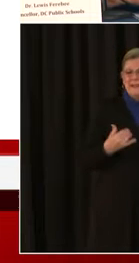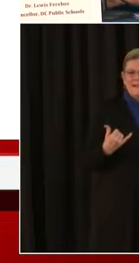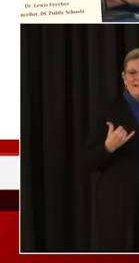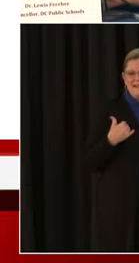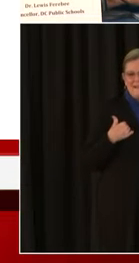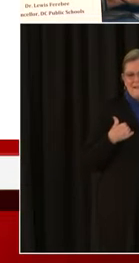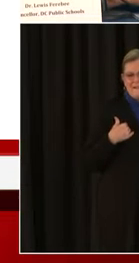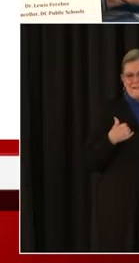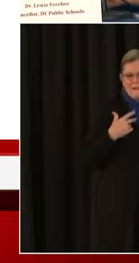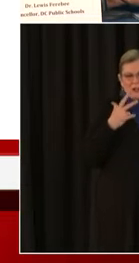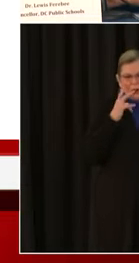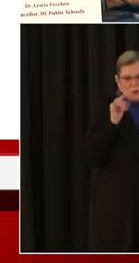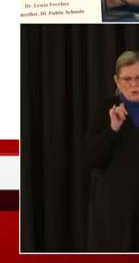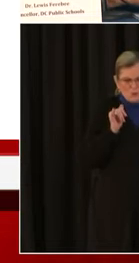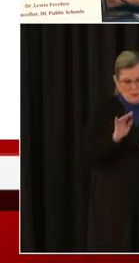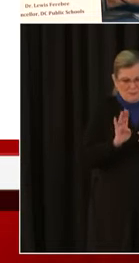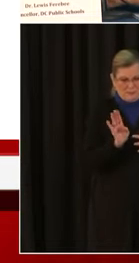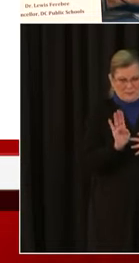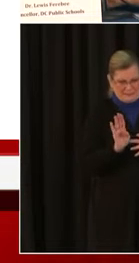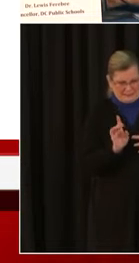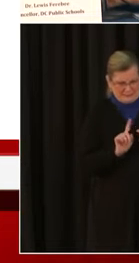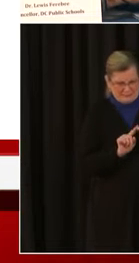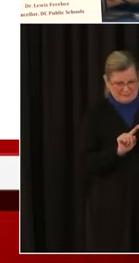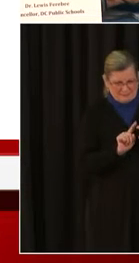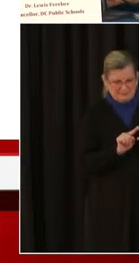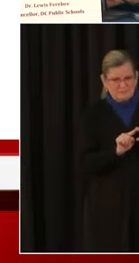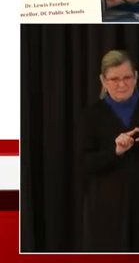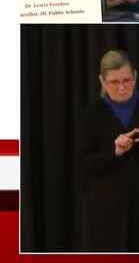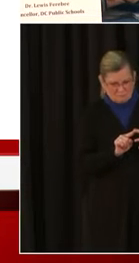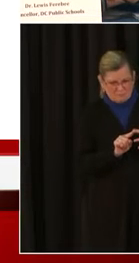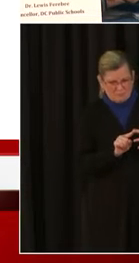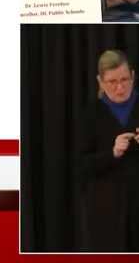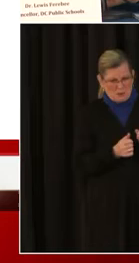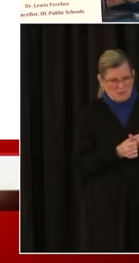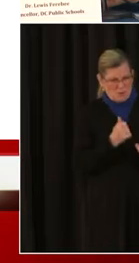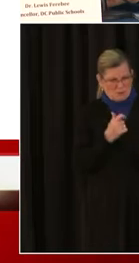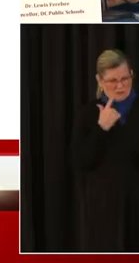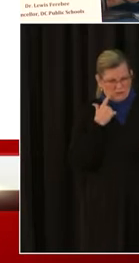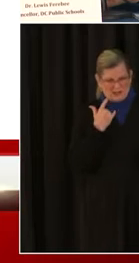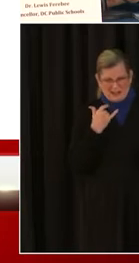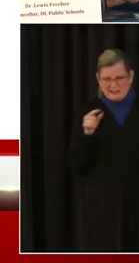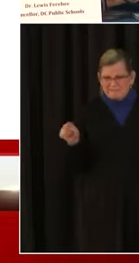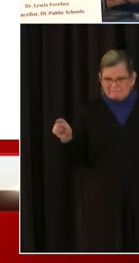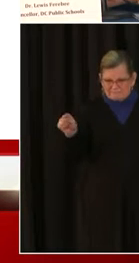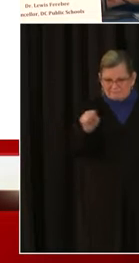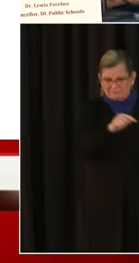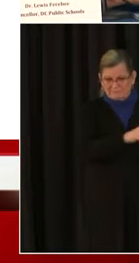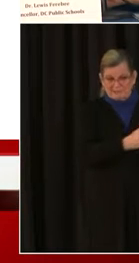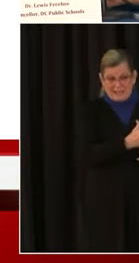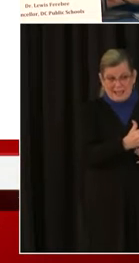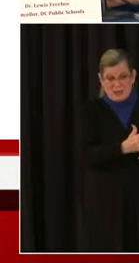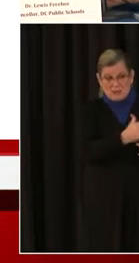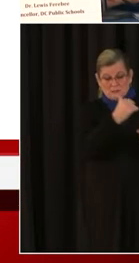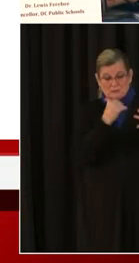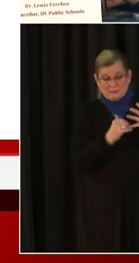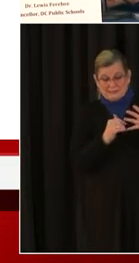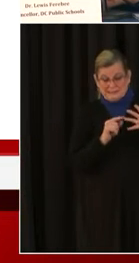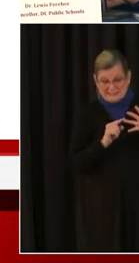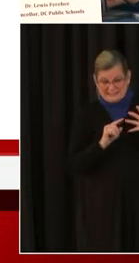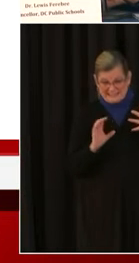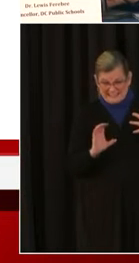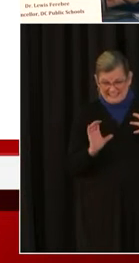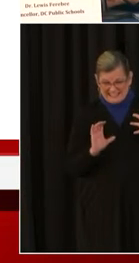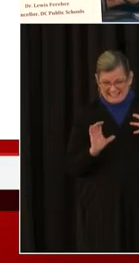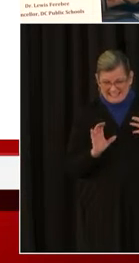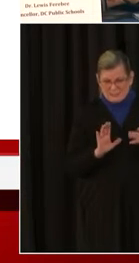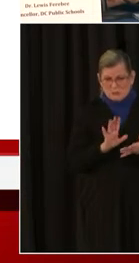plans. And then Model C requires schools to utilize 2 different teachers. So a teacher